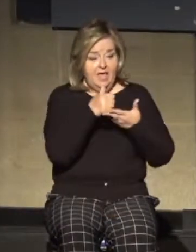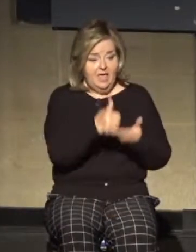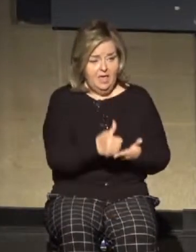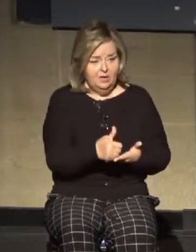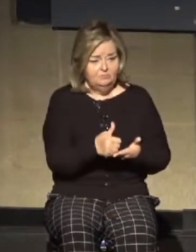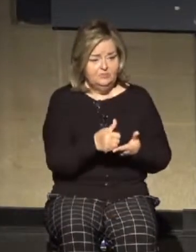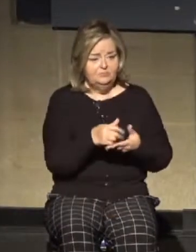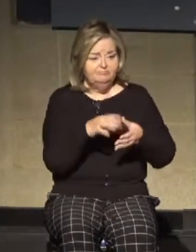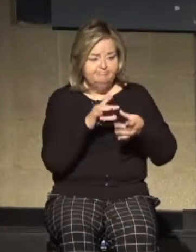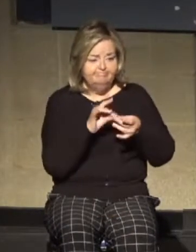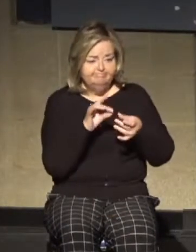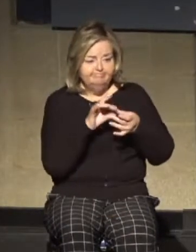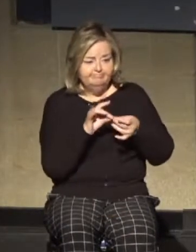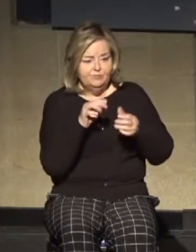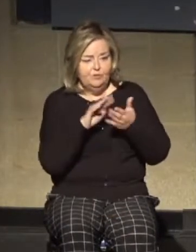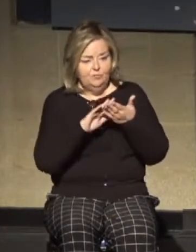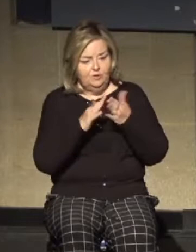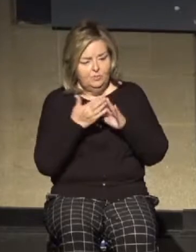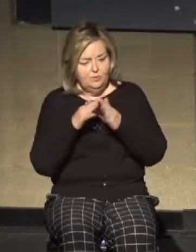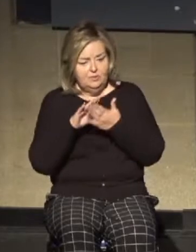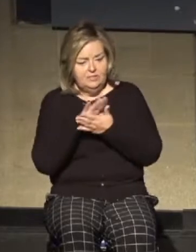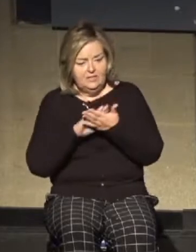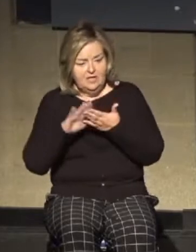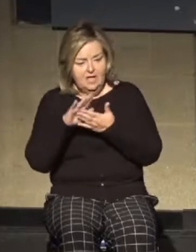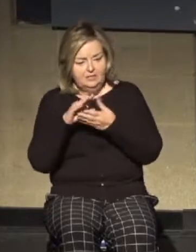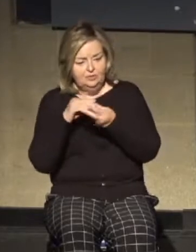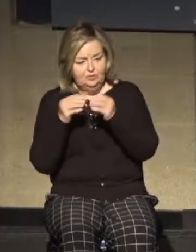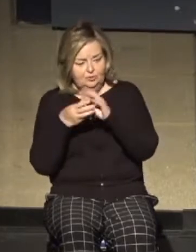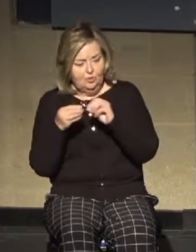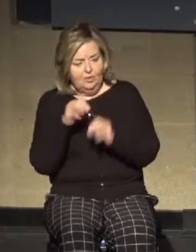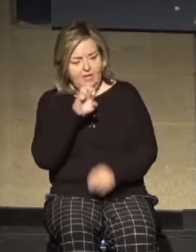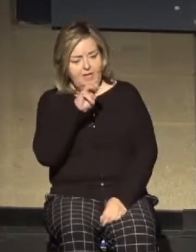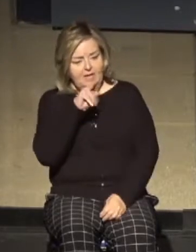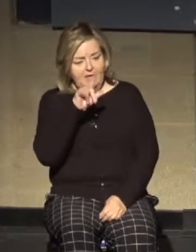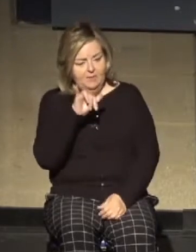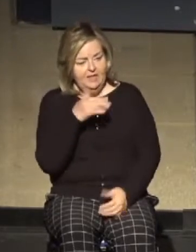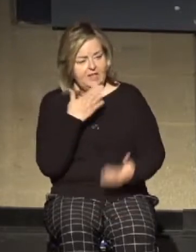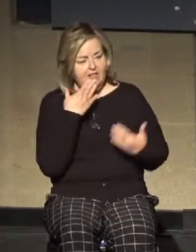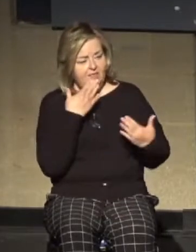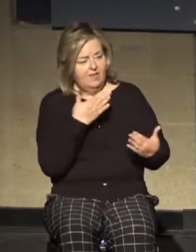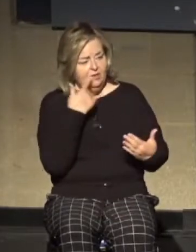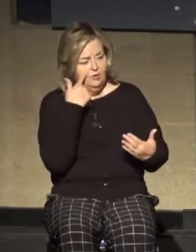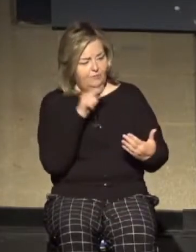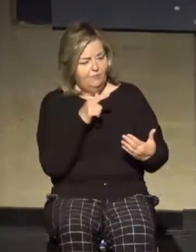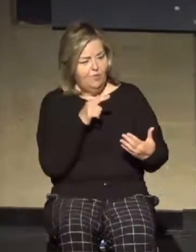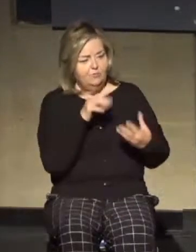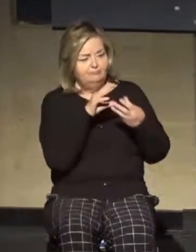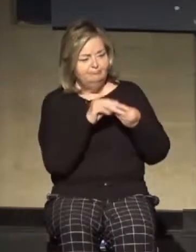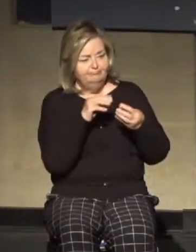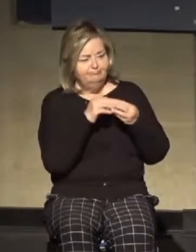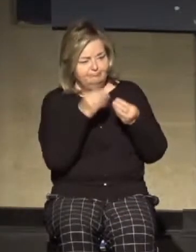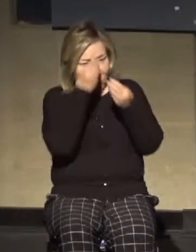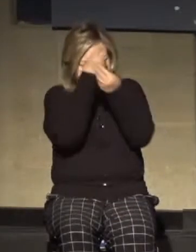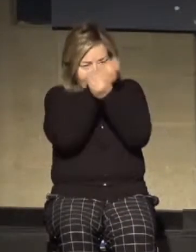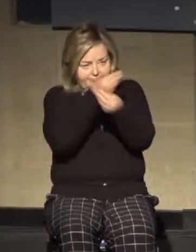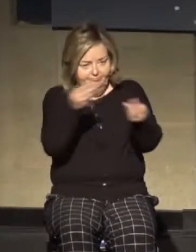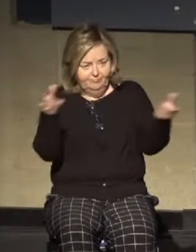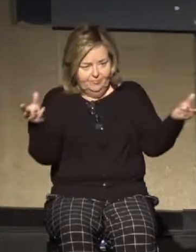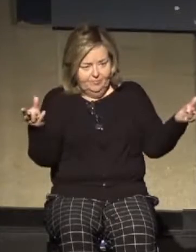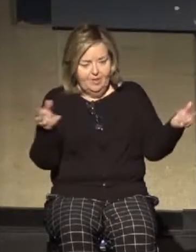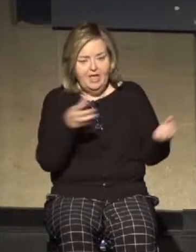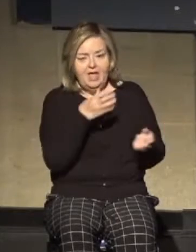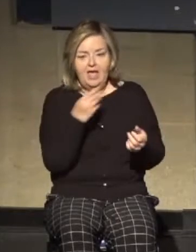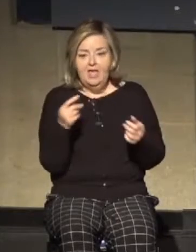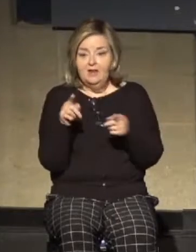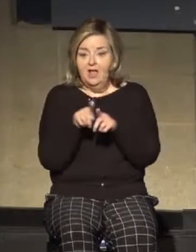story across North Carolina. Emily, thank you for carrying the torch and for telling our story. And in addition to